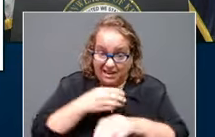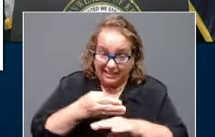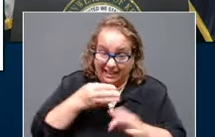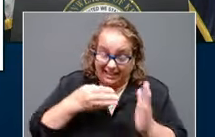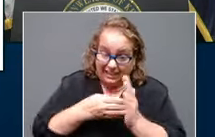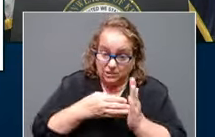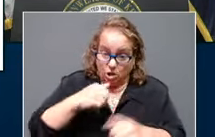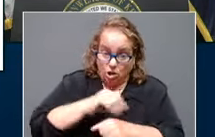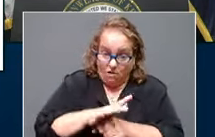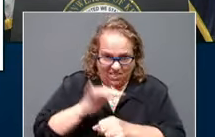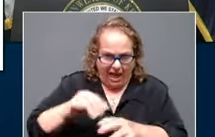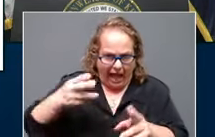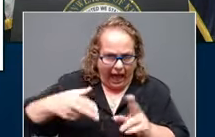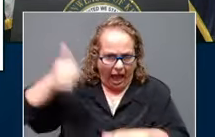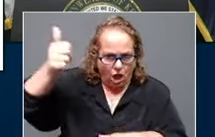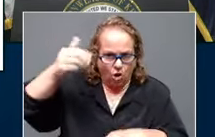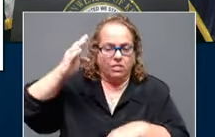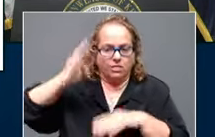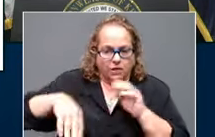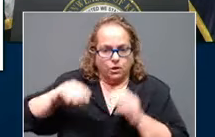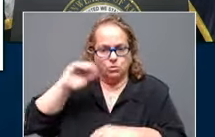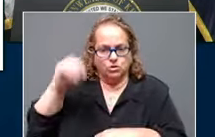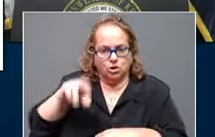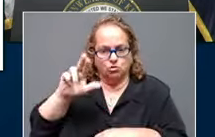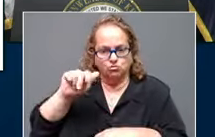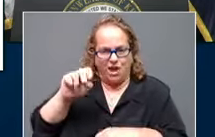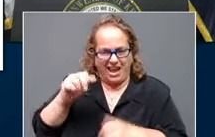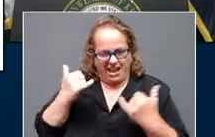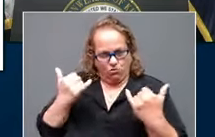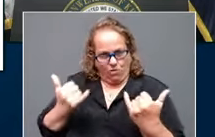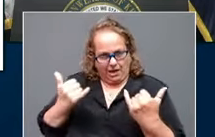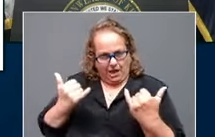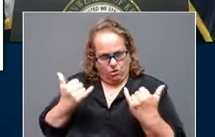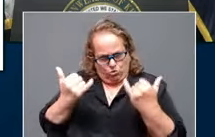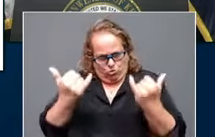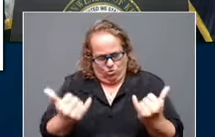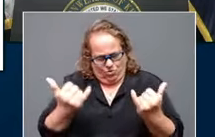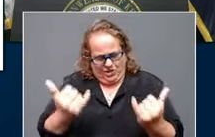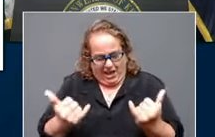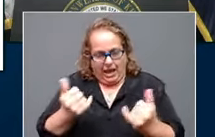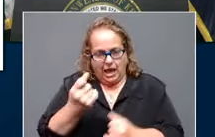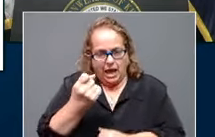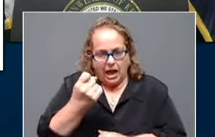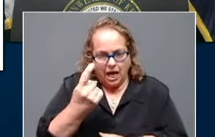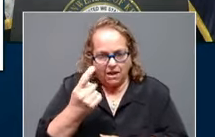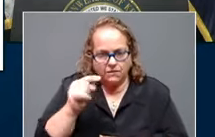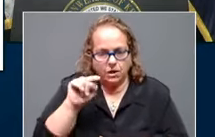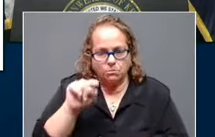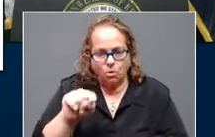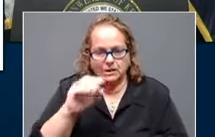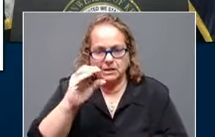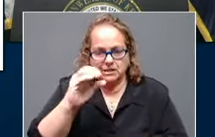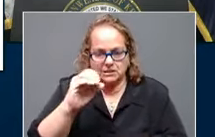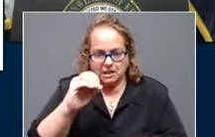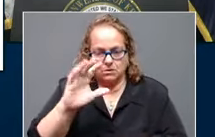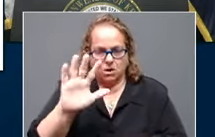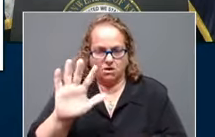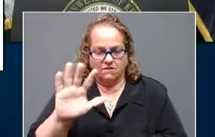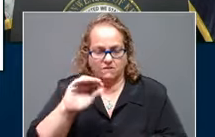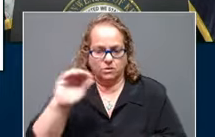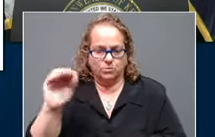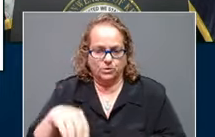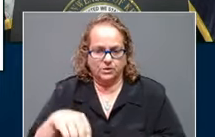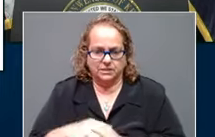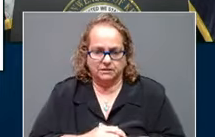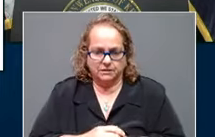a point where it is hard for positivity to grow. We are that high. It continues to